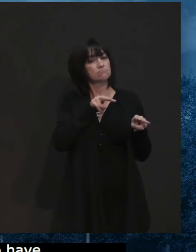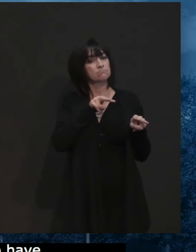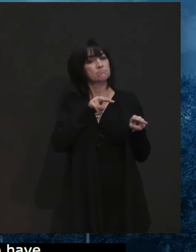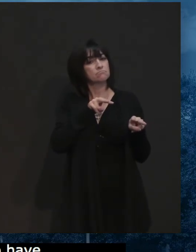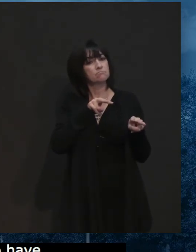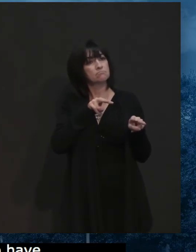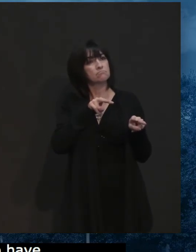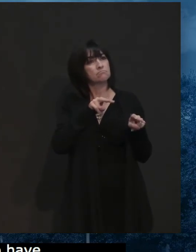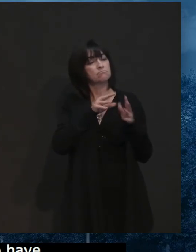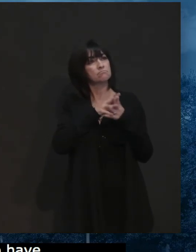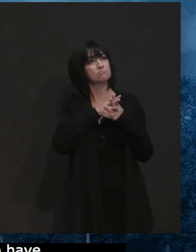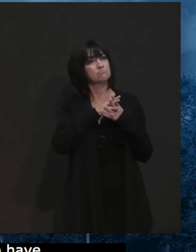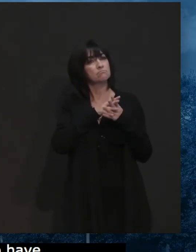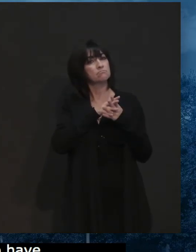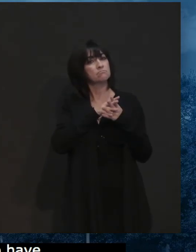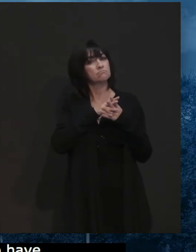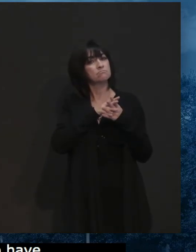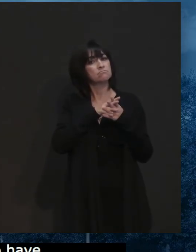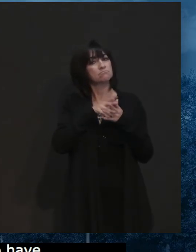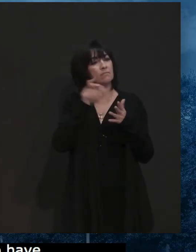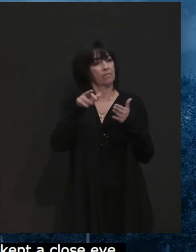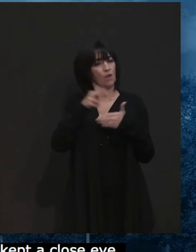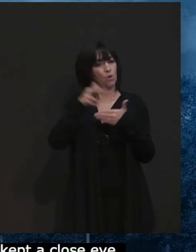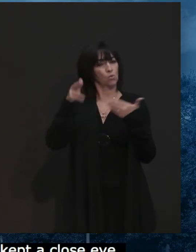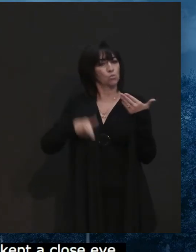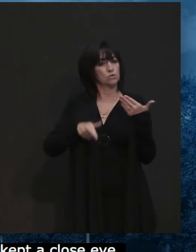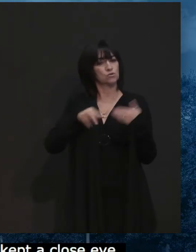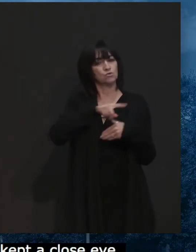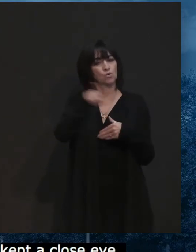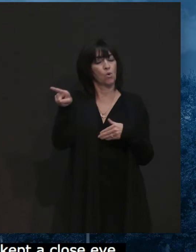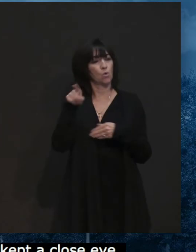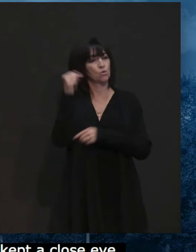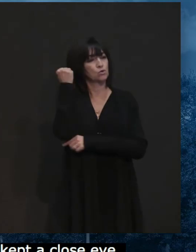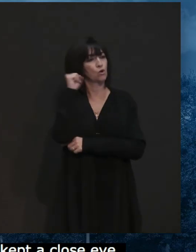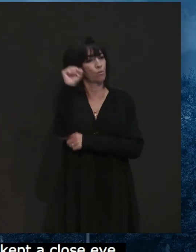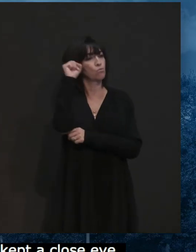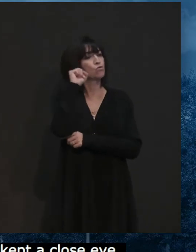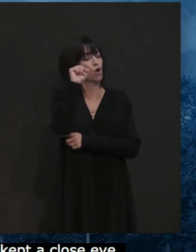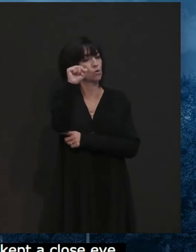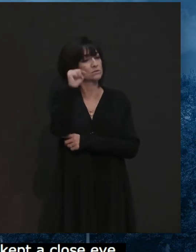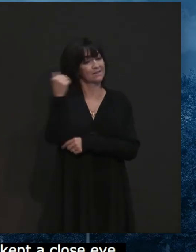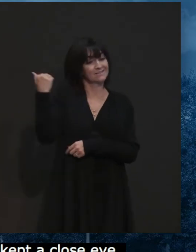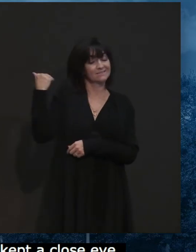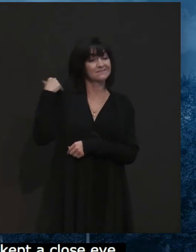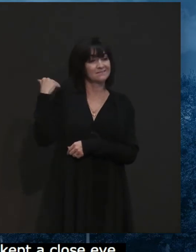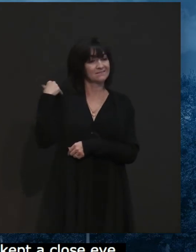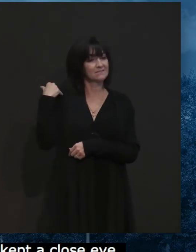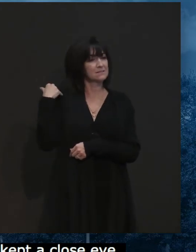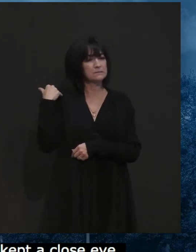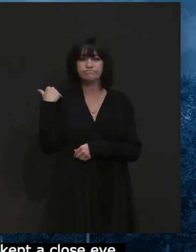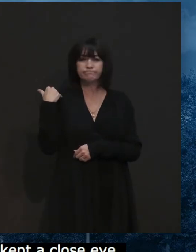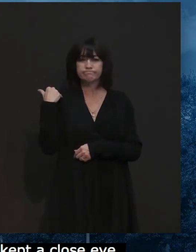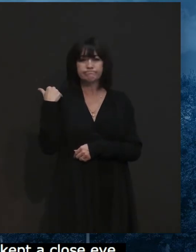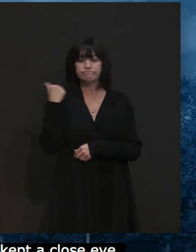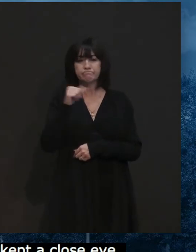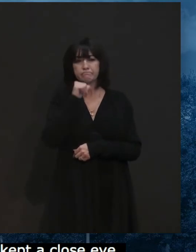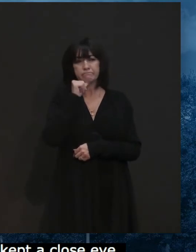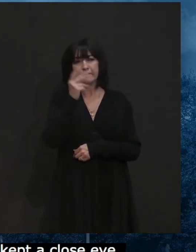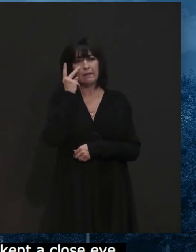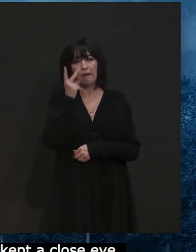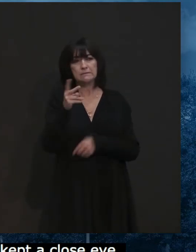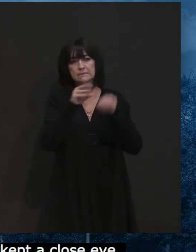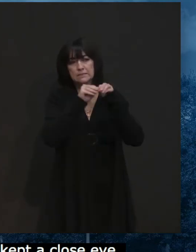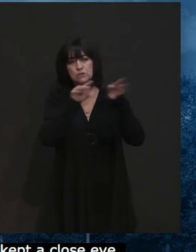the outcomes of the protests that we saw months ago. We did not see any incidents of